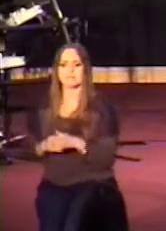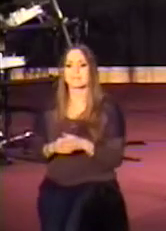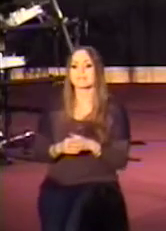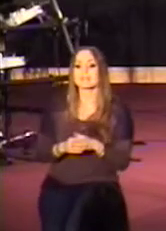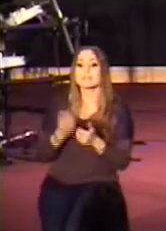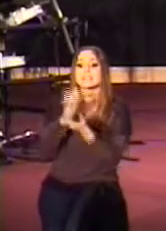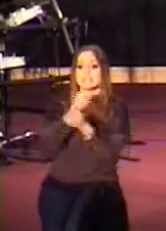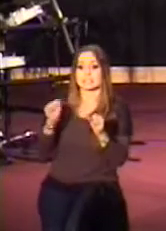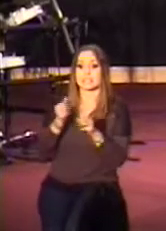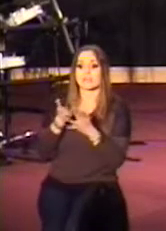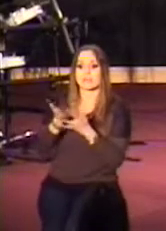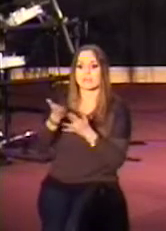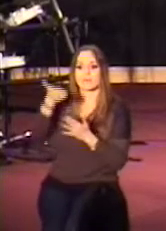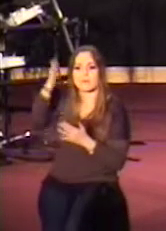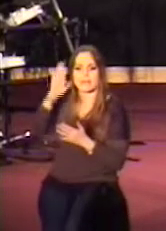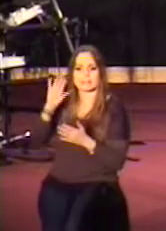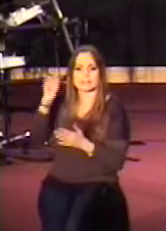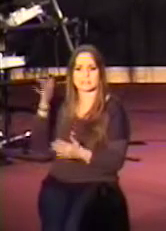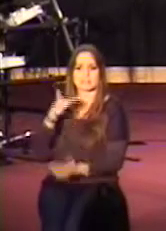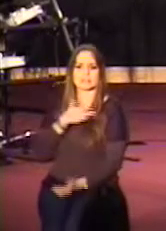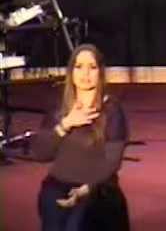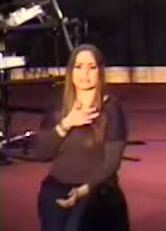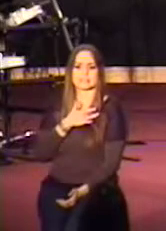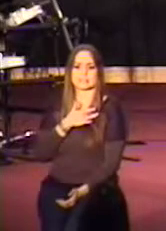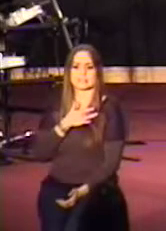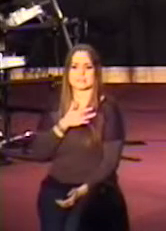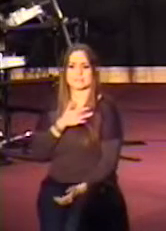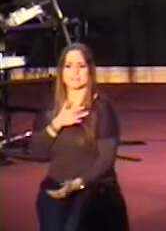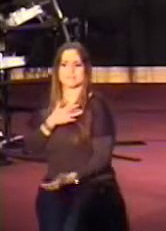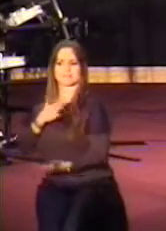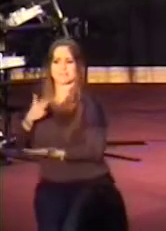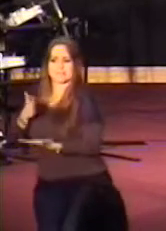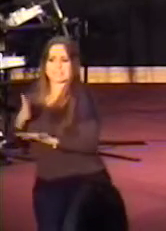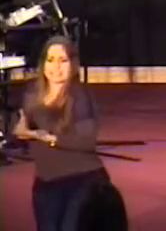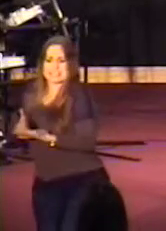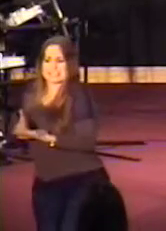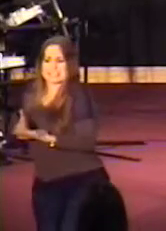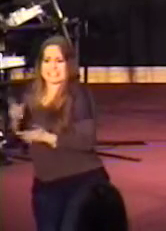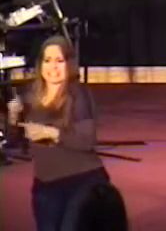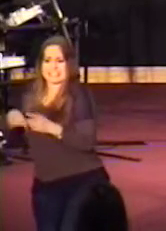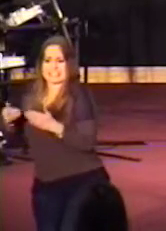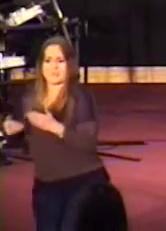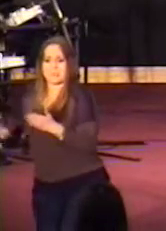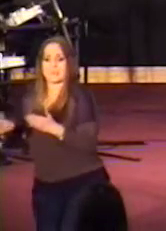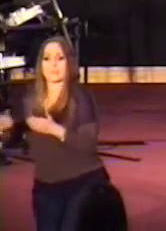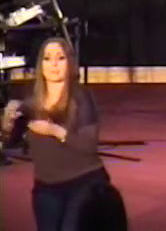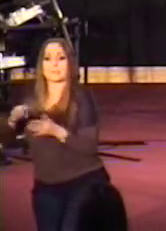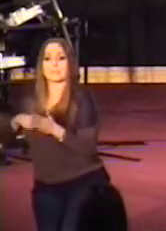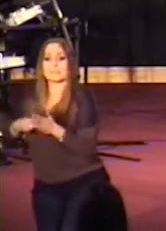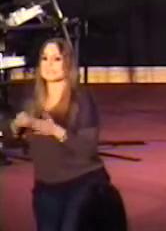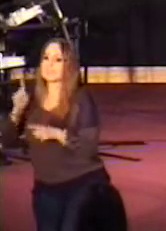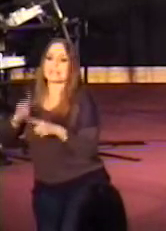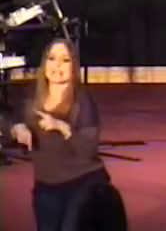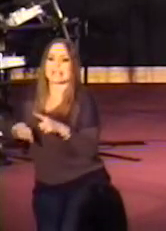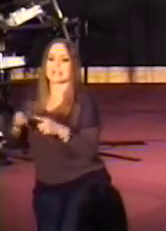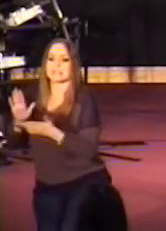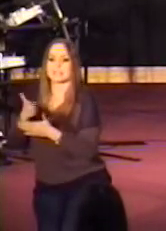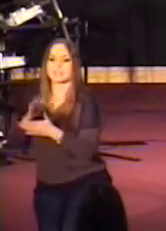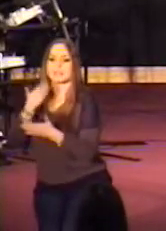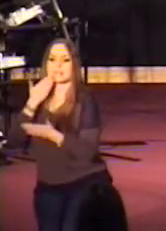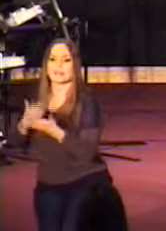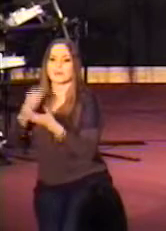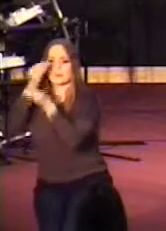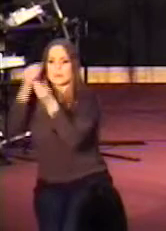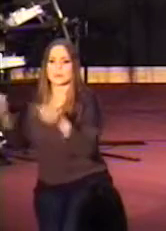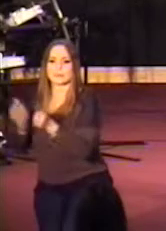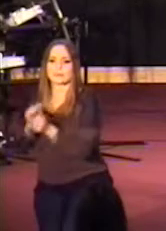grace. But being immobile means that you cannot share the good news with other people because you're clinging on to those mistakes.